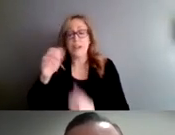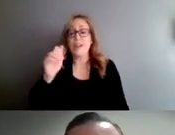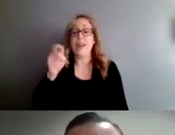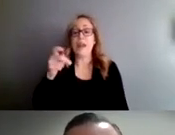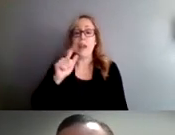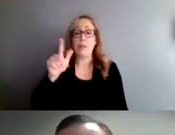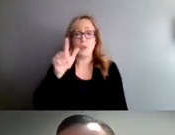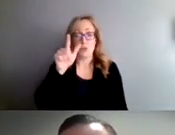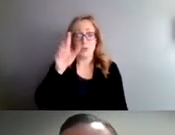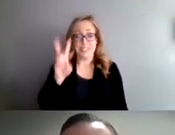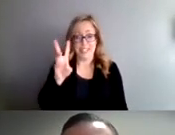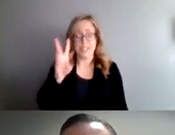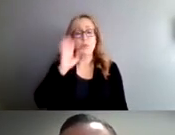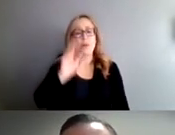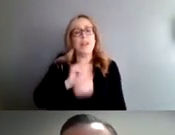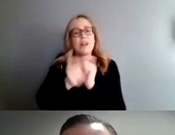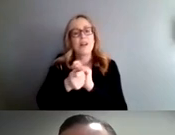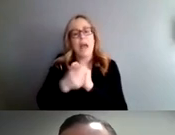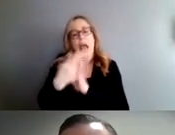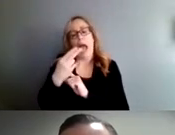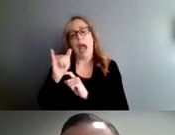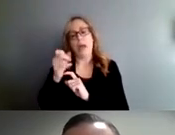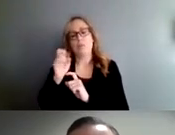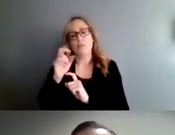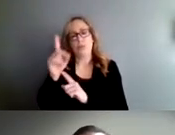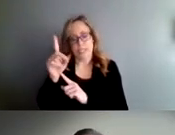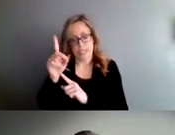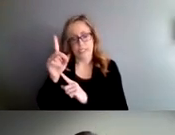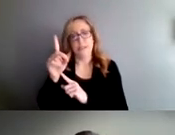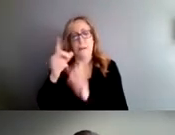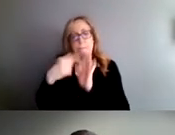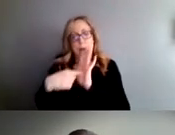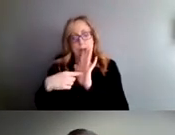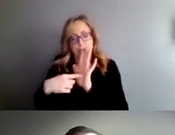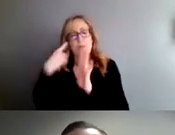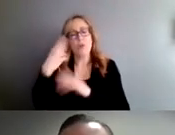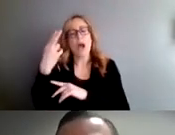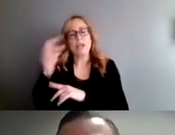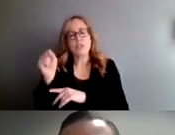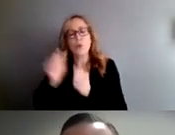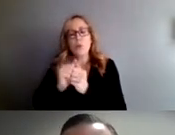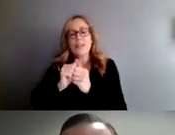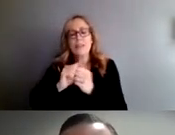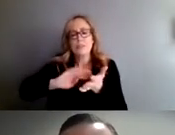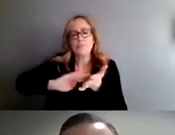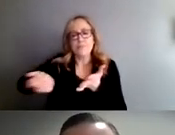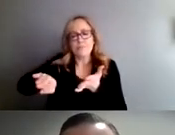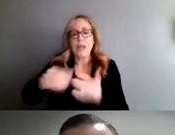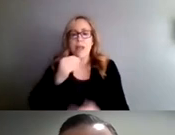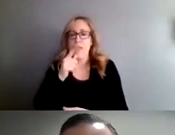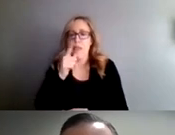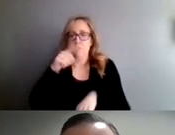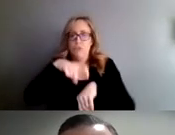for a hybrid model at Lowell High School with a lunchtime dismissal, again, to try to make sure that we can keep our community